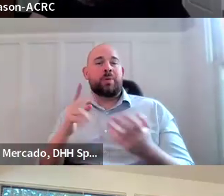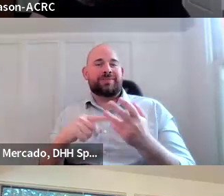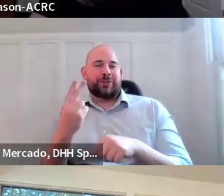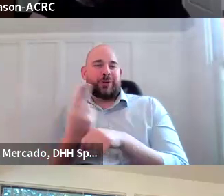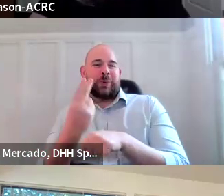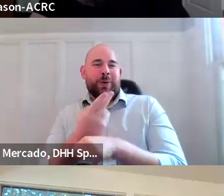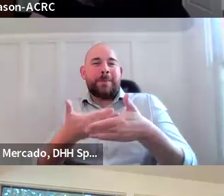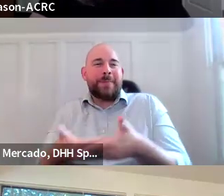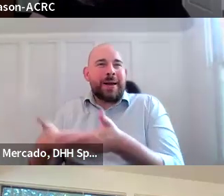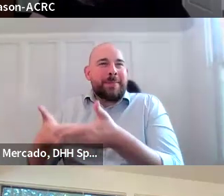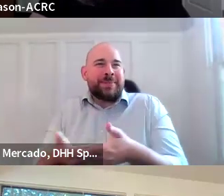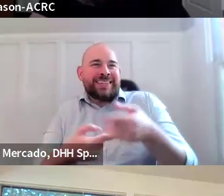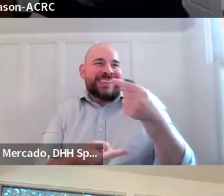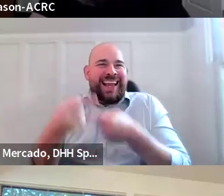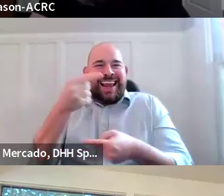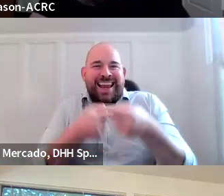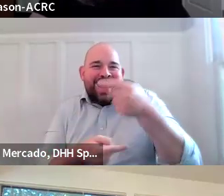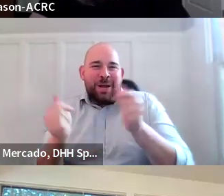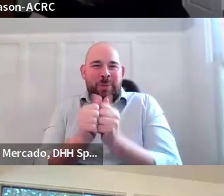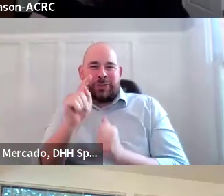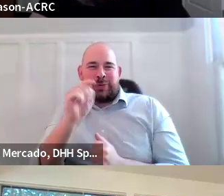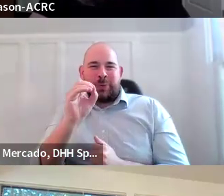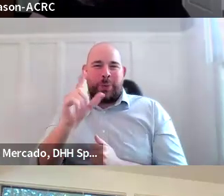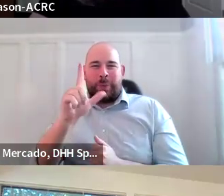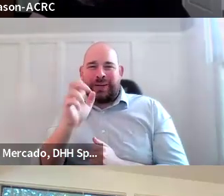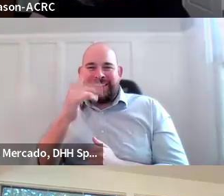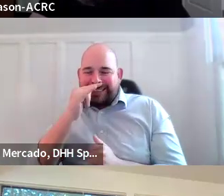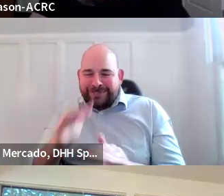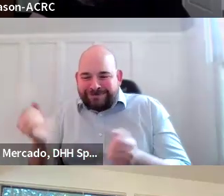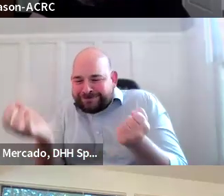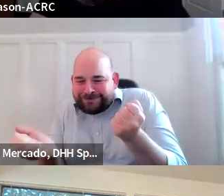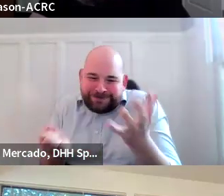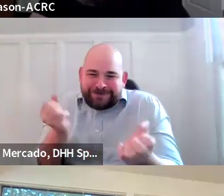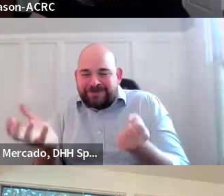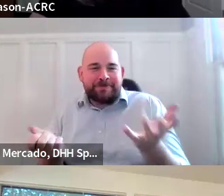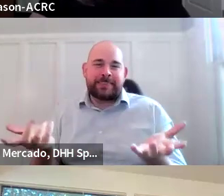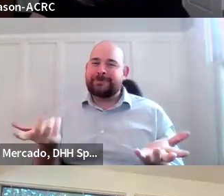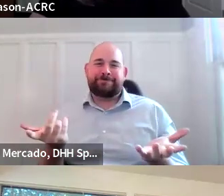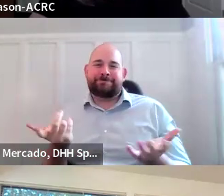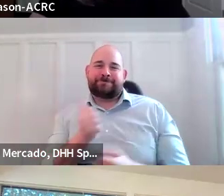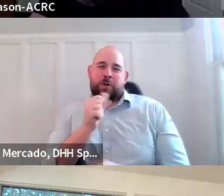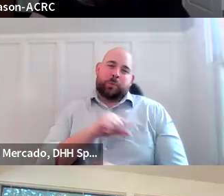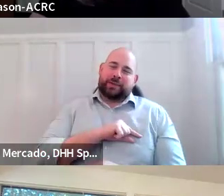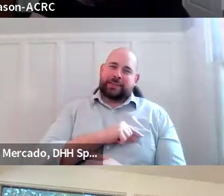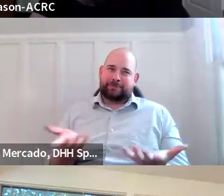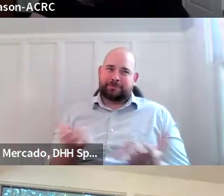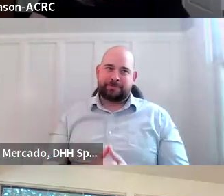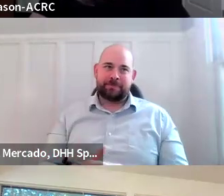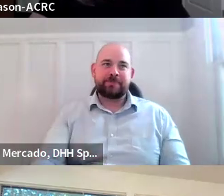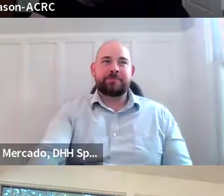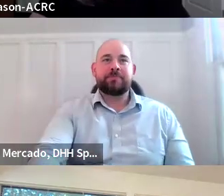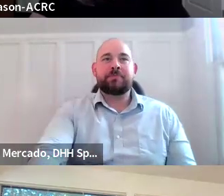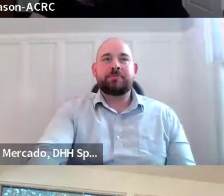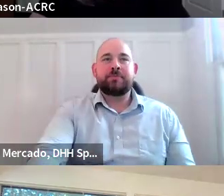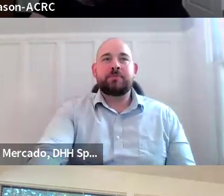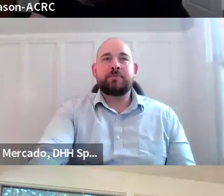That doesn't give you the best idea of fluency. Or they say, oh, I use baby signs with toddlers.